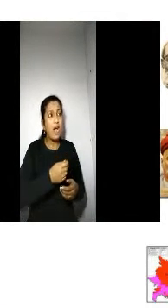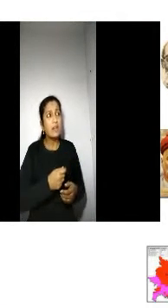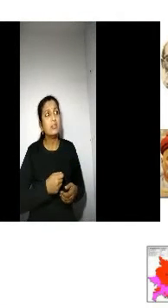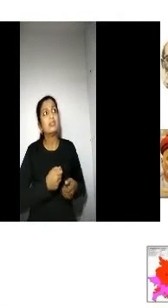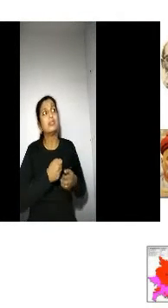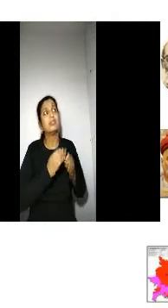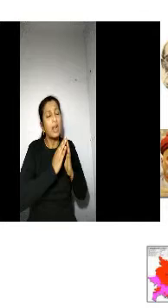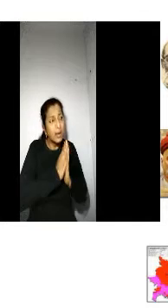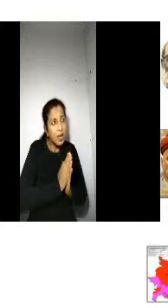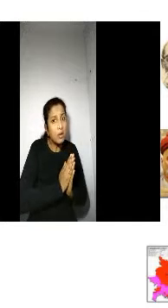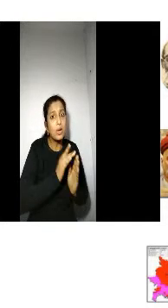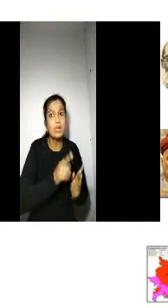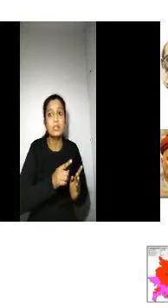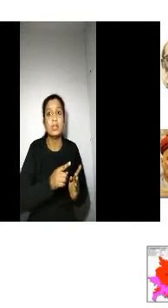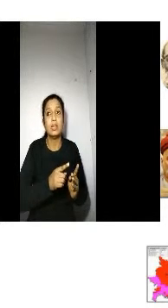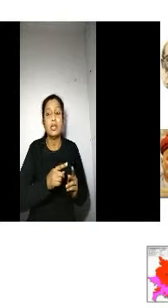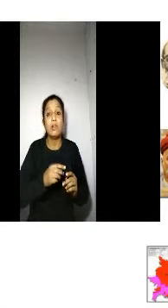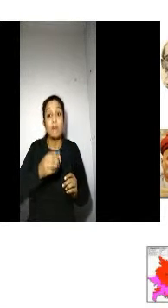industries.